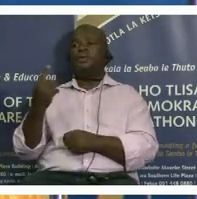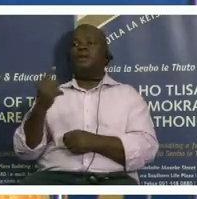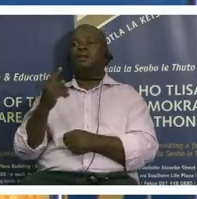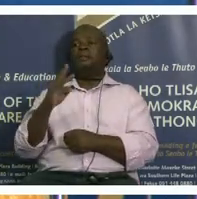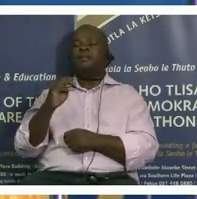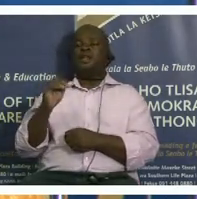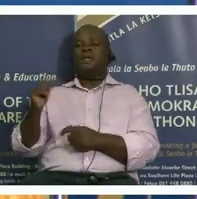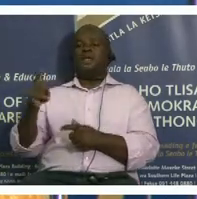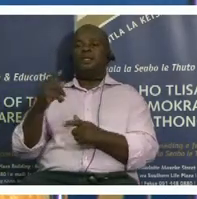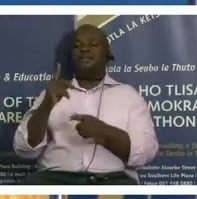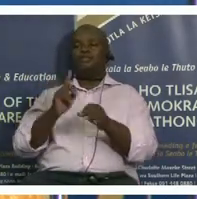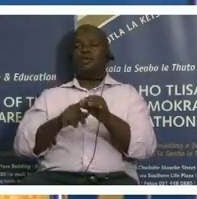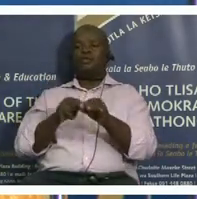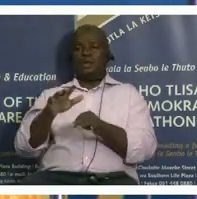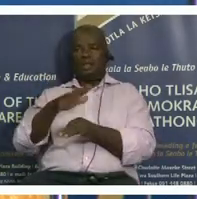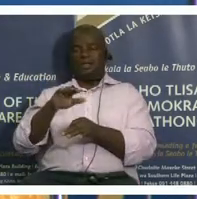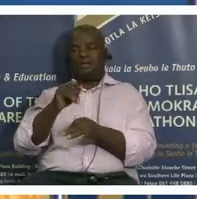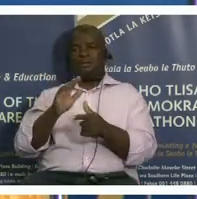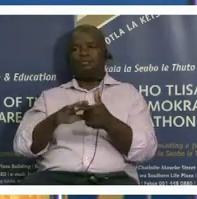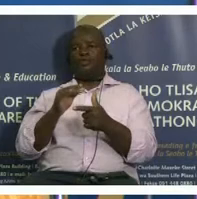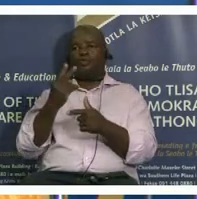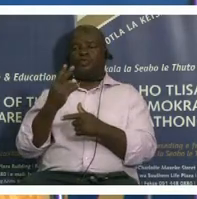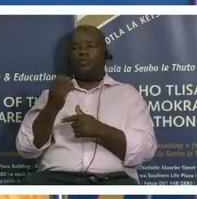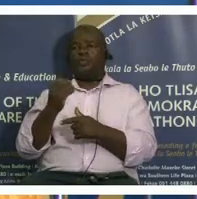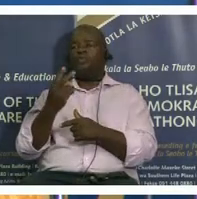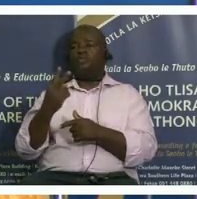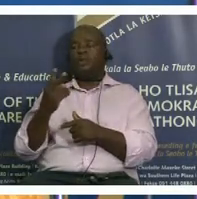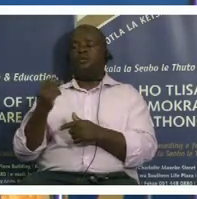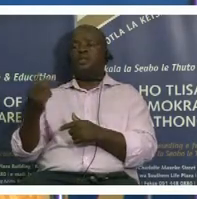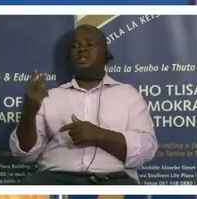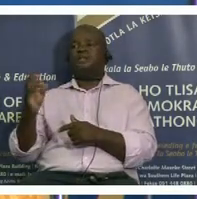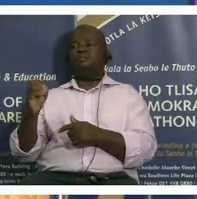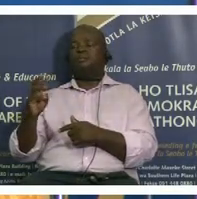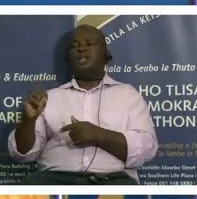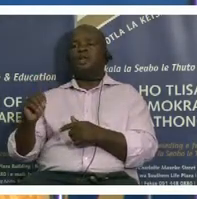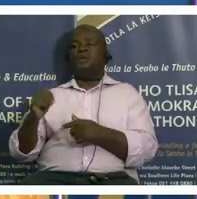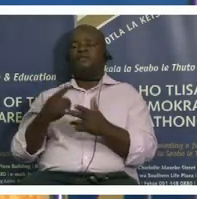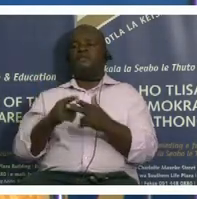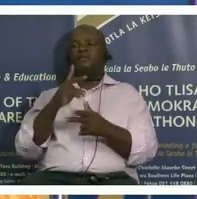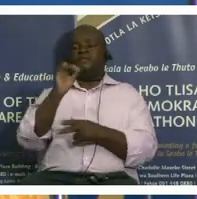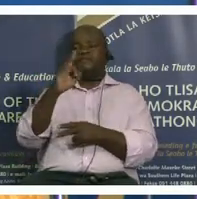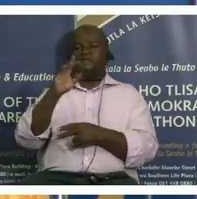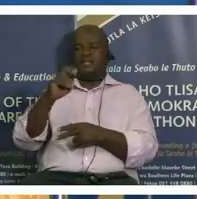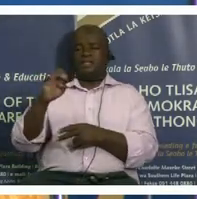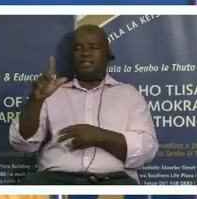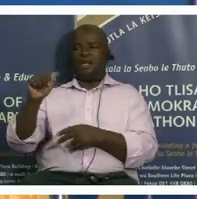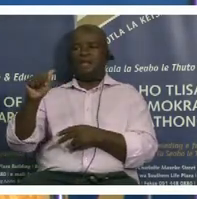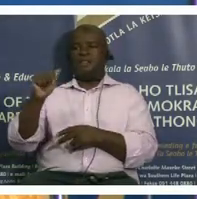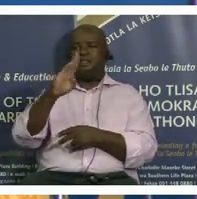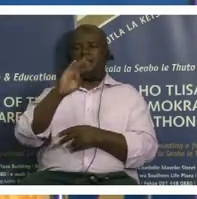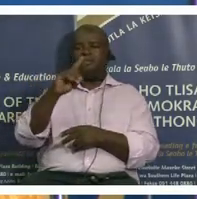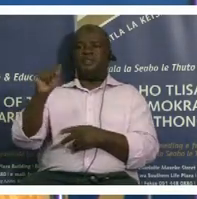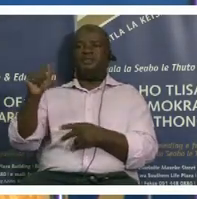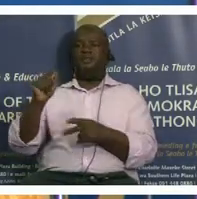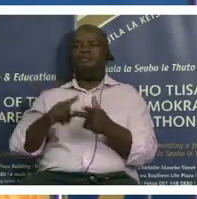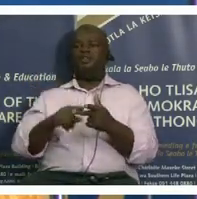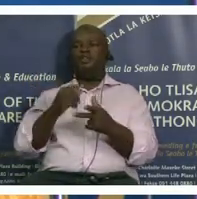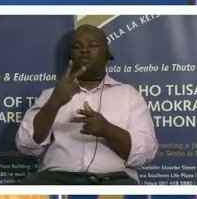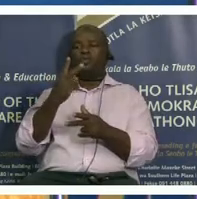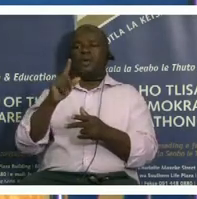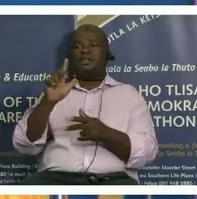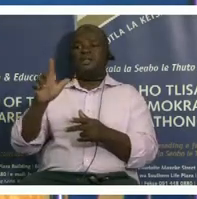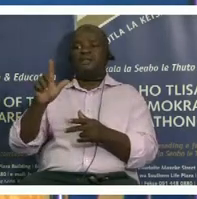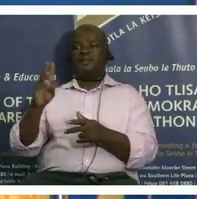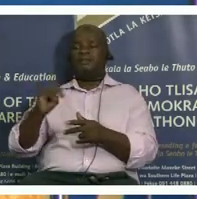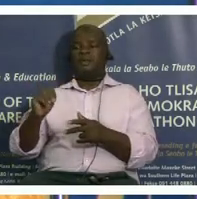Thabo Mofutsanyana, 220 million rand in Fezile Dabi, 217 million rand in